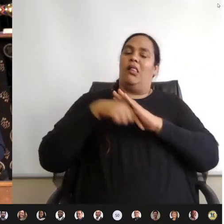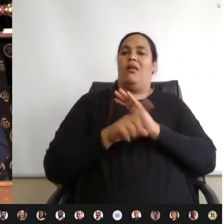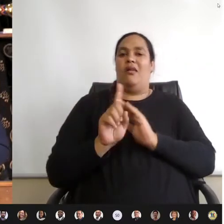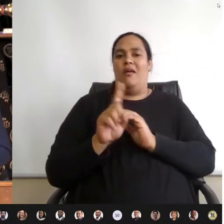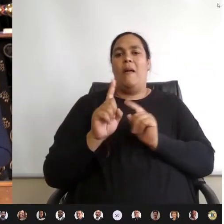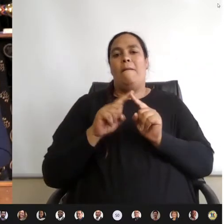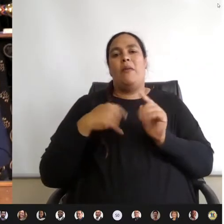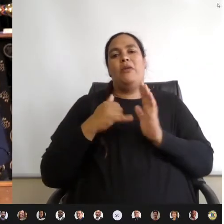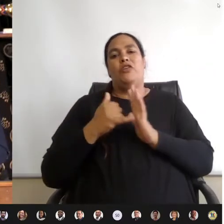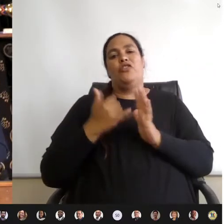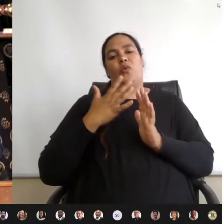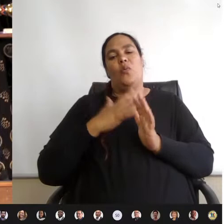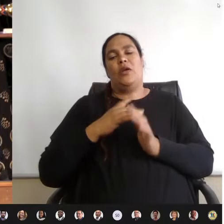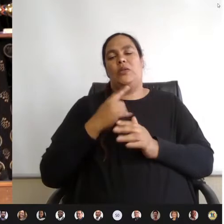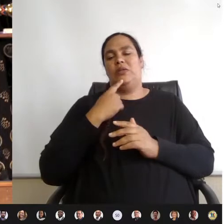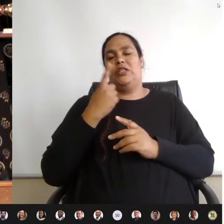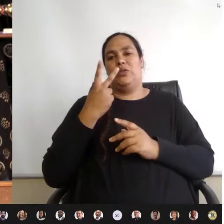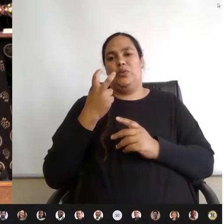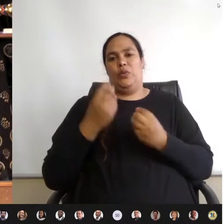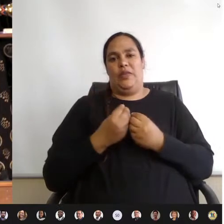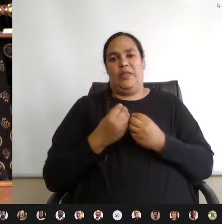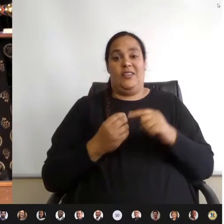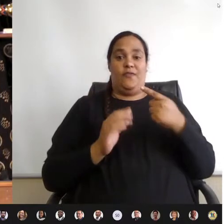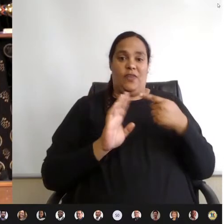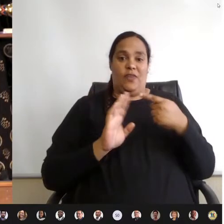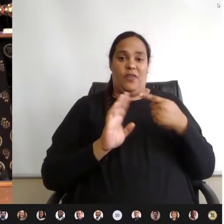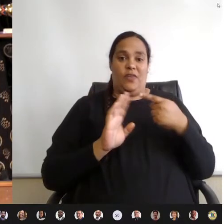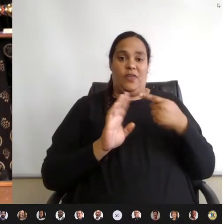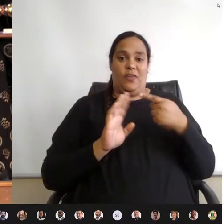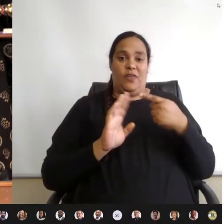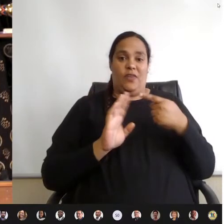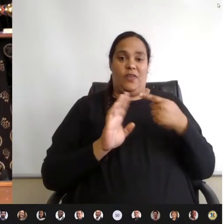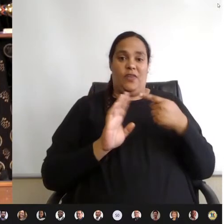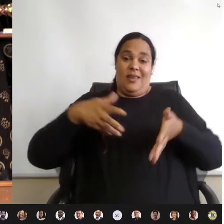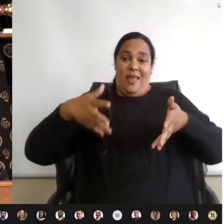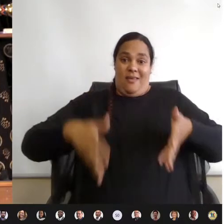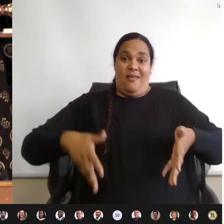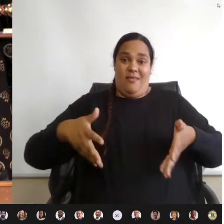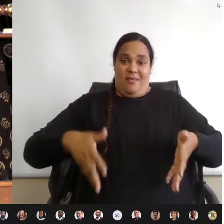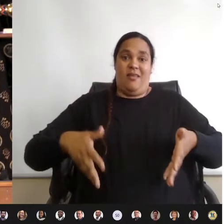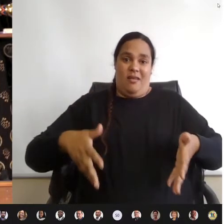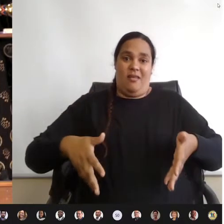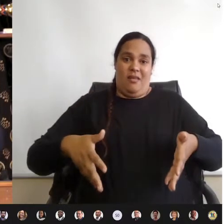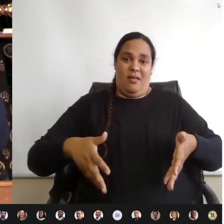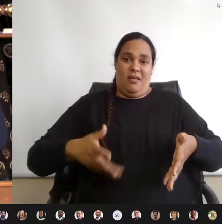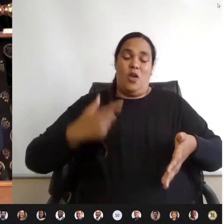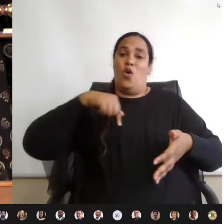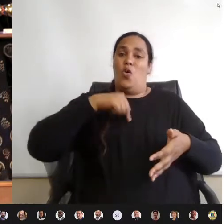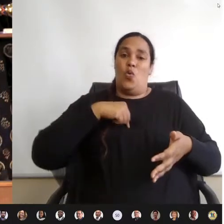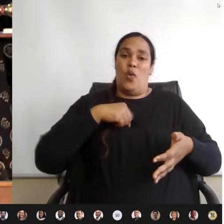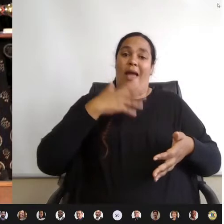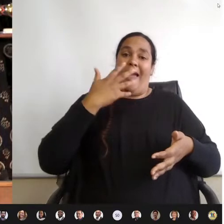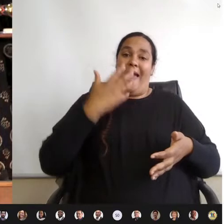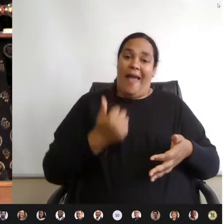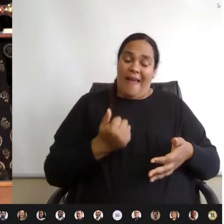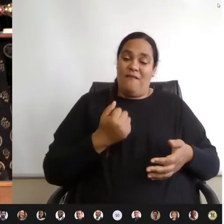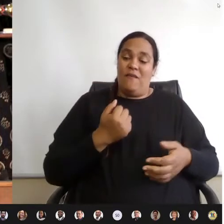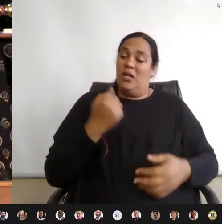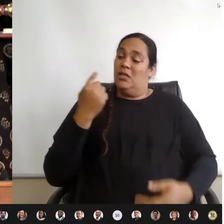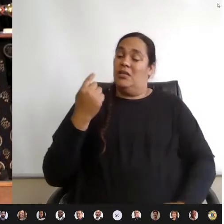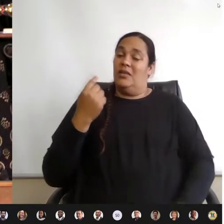just want to say two things. Number one is, as I stand here today, we do not have a